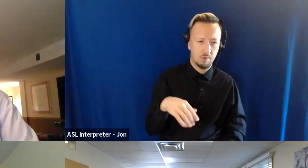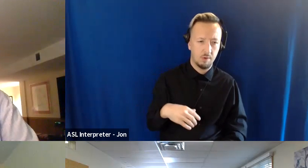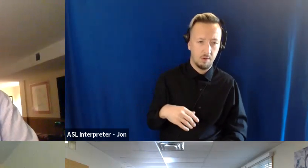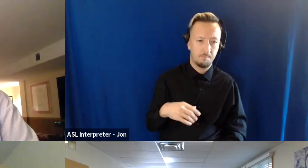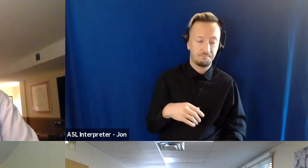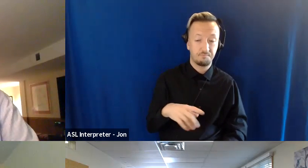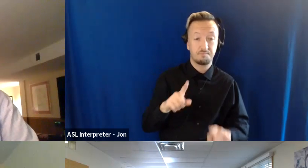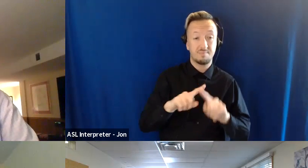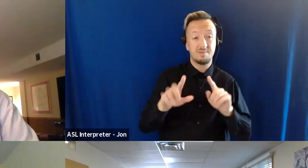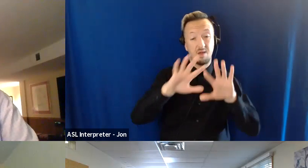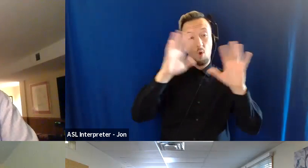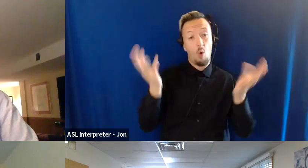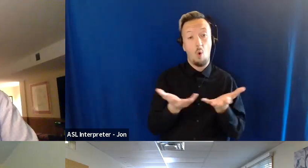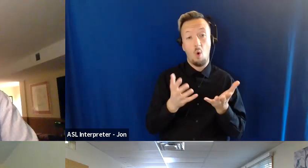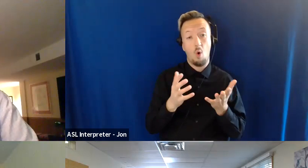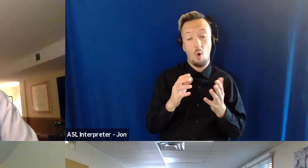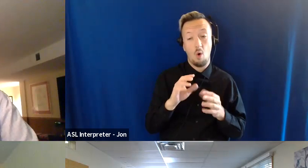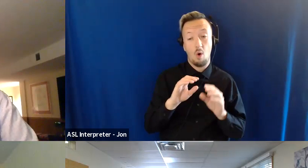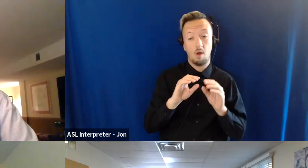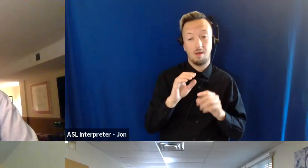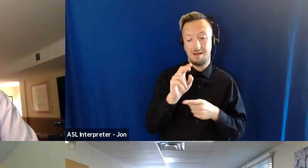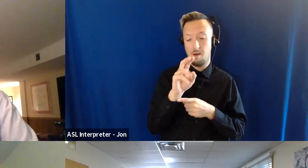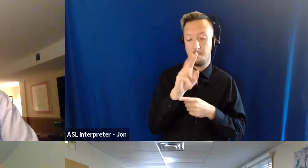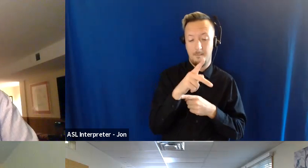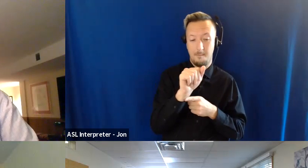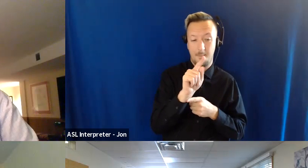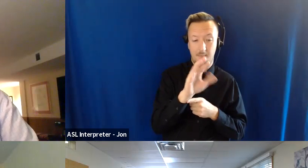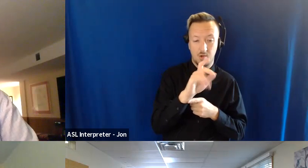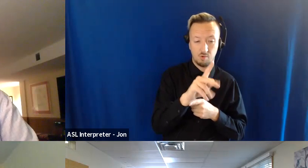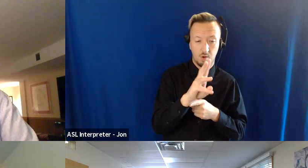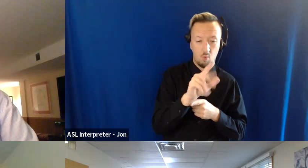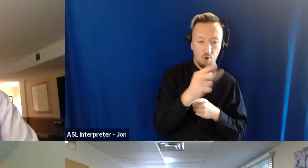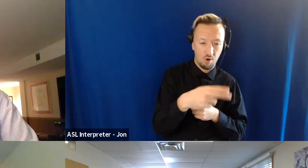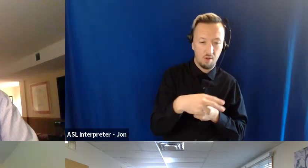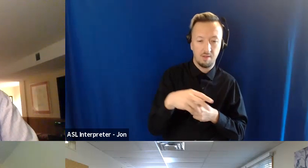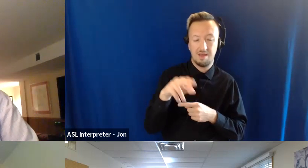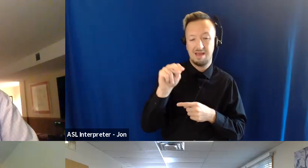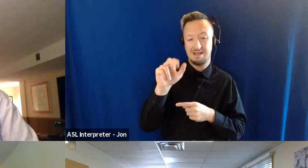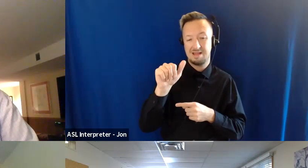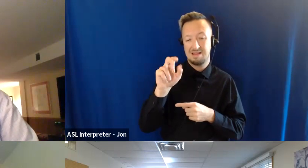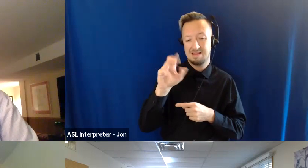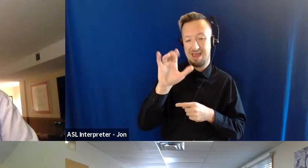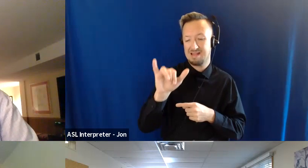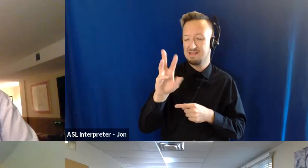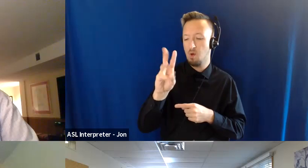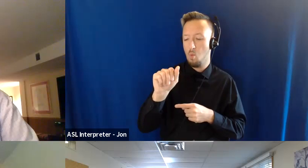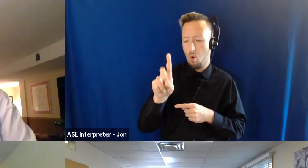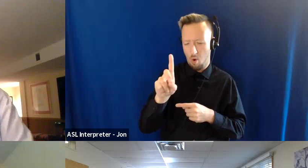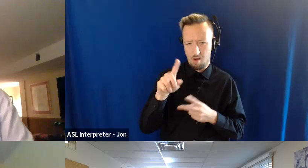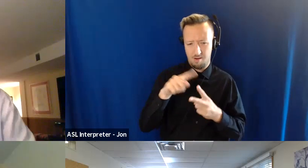think there are other folks like Patrick Worth and Nancy Ward who's work with people first, had a